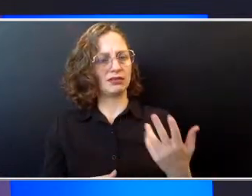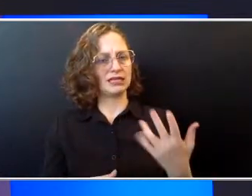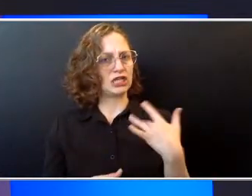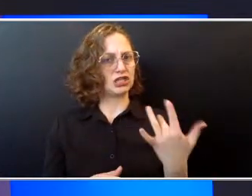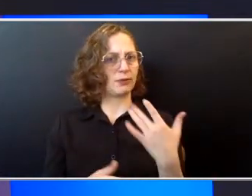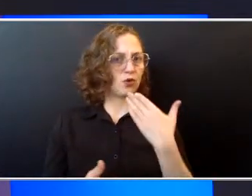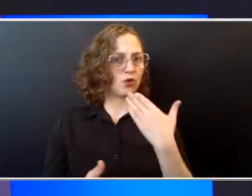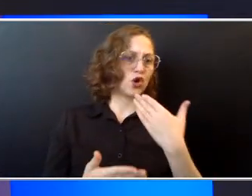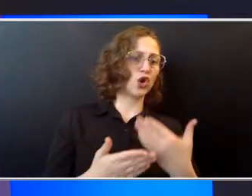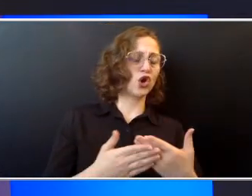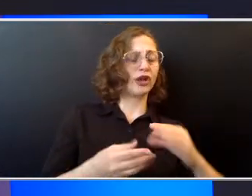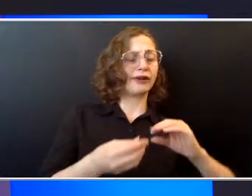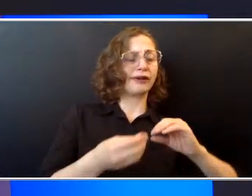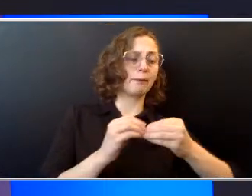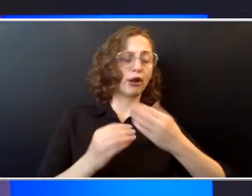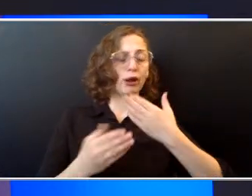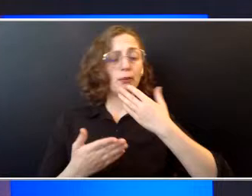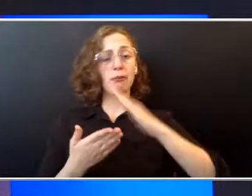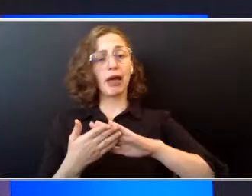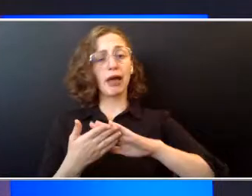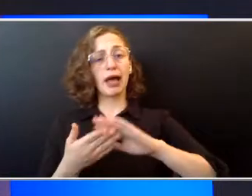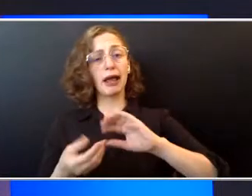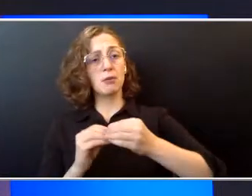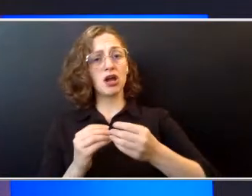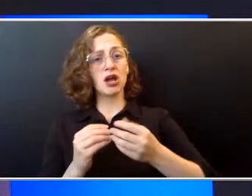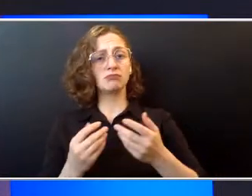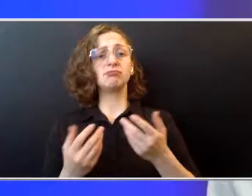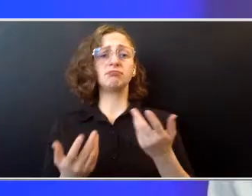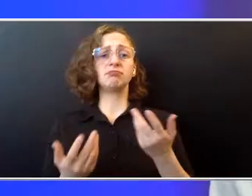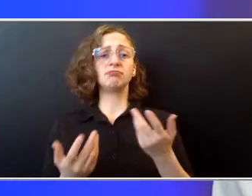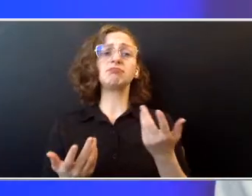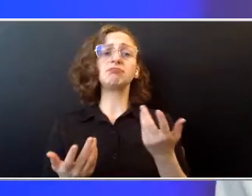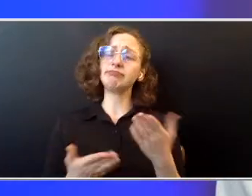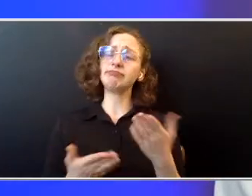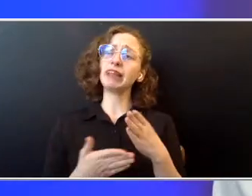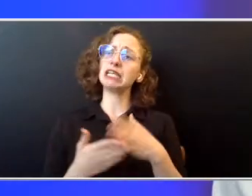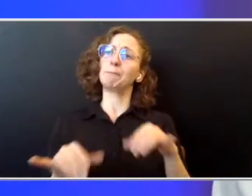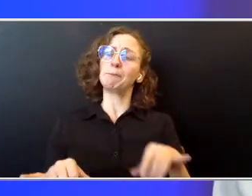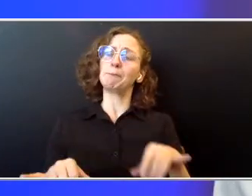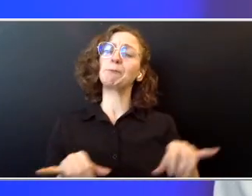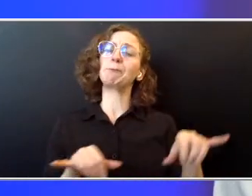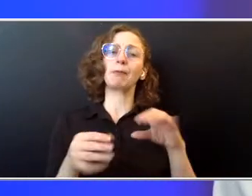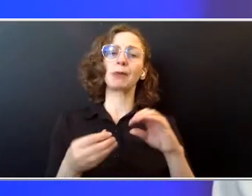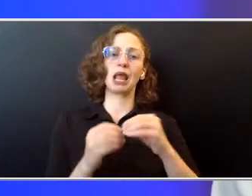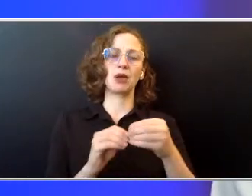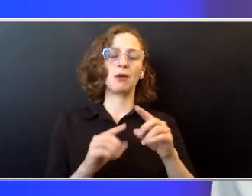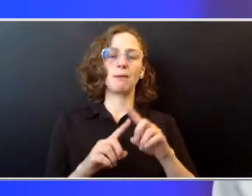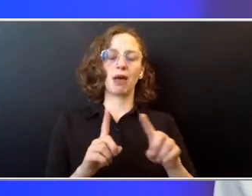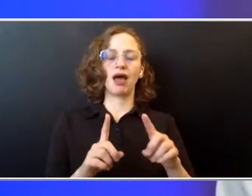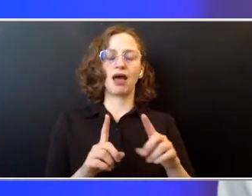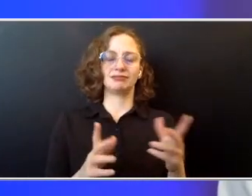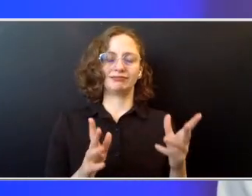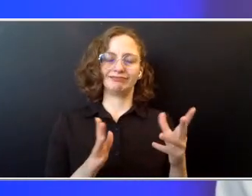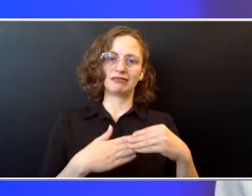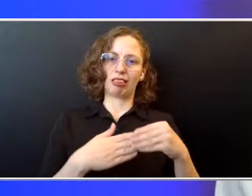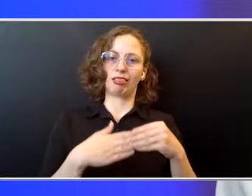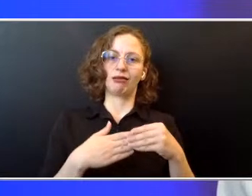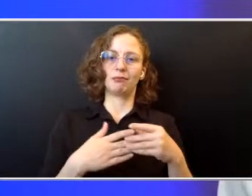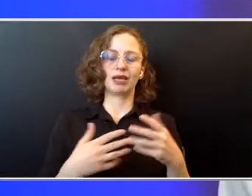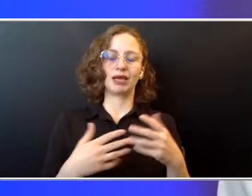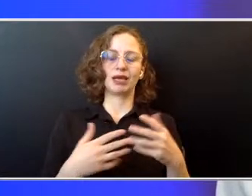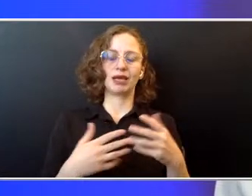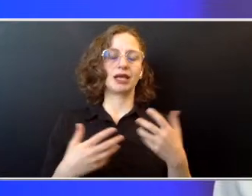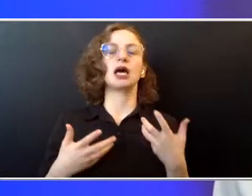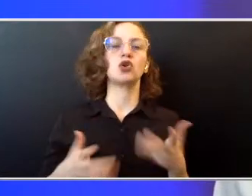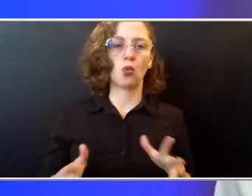that? Yeah, no, there are typical numbers, but I tend to not throw the numbers around too much because I think people fixate on them, and these are moving targets. We